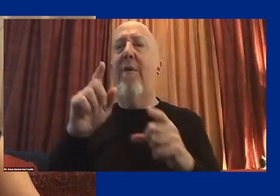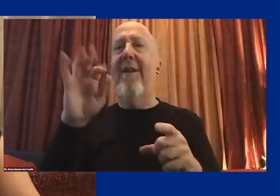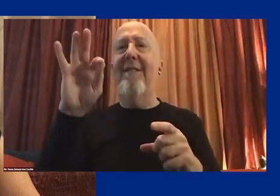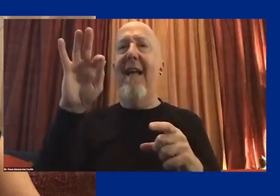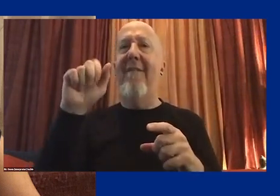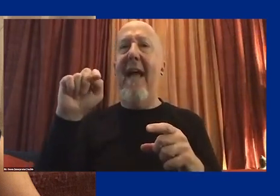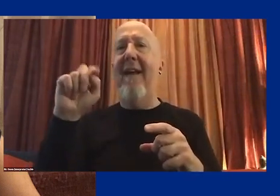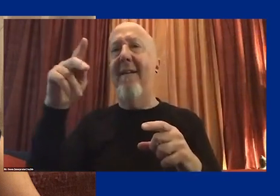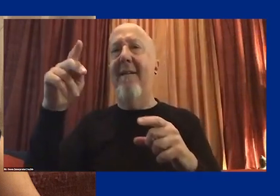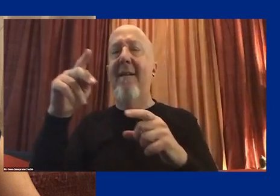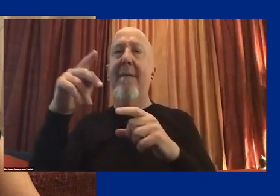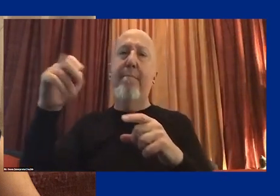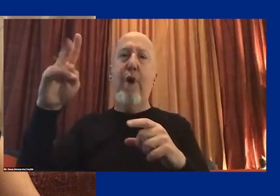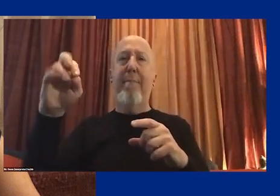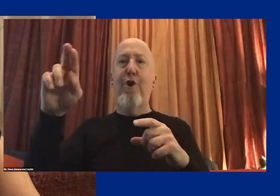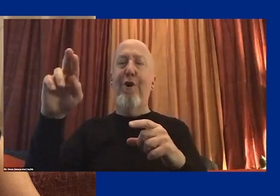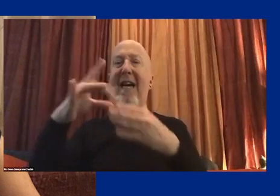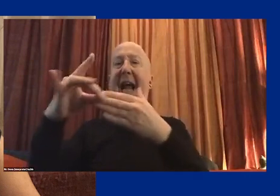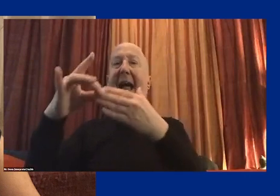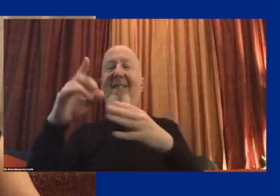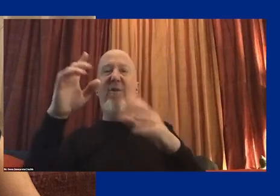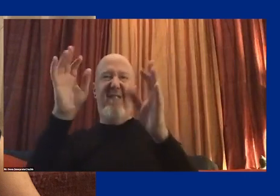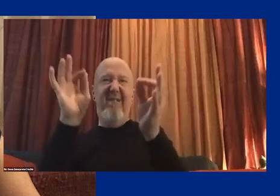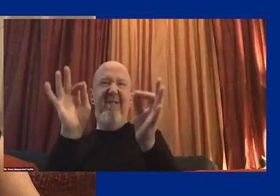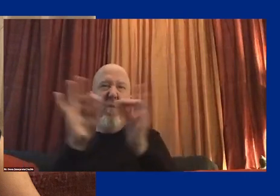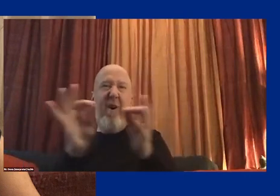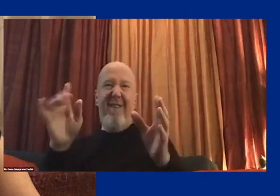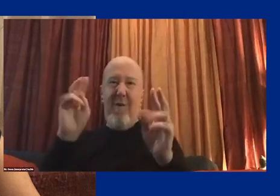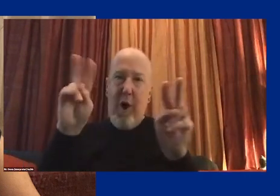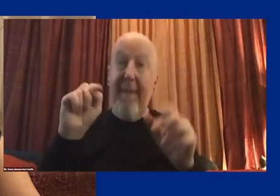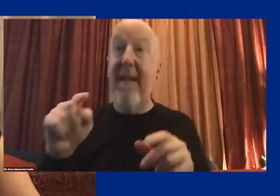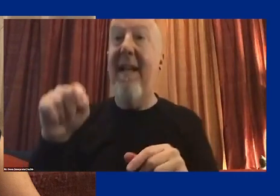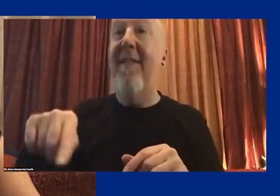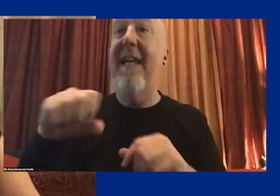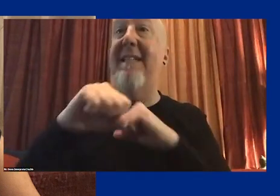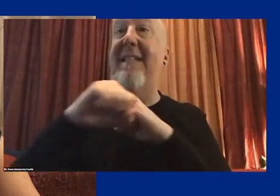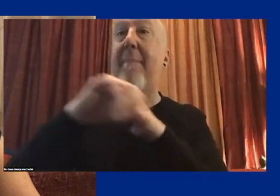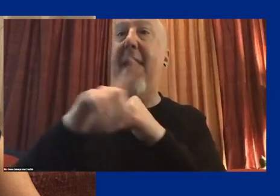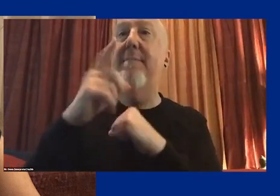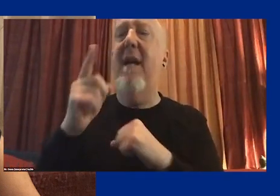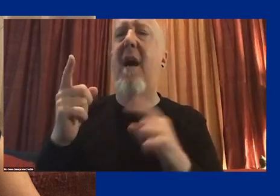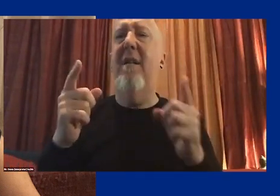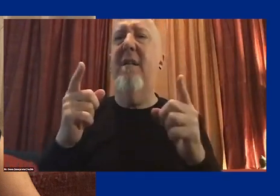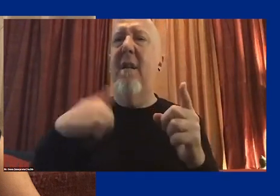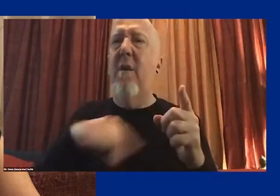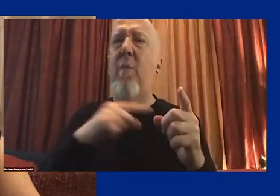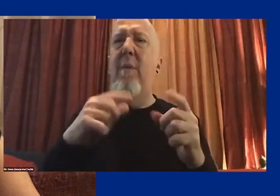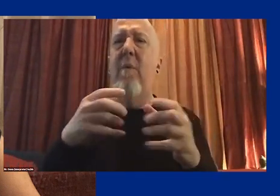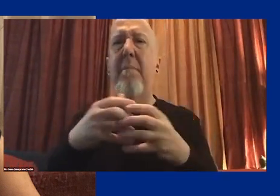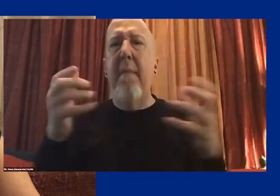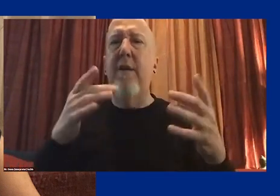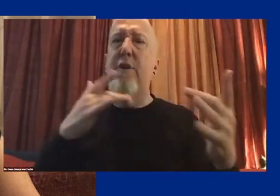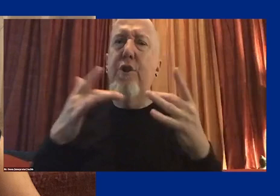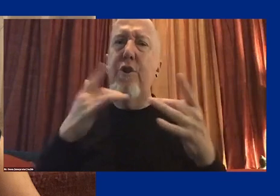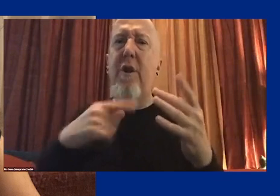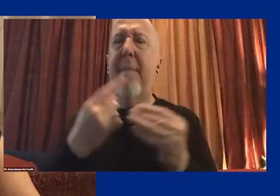look at. This campaign came about because we were extremely concerned about